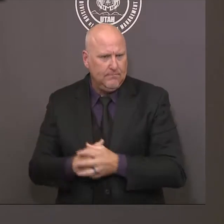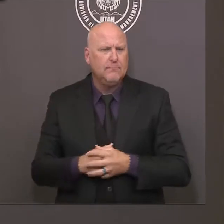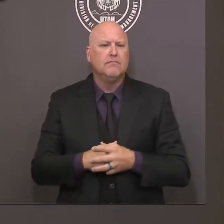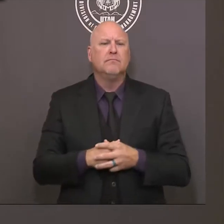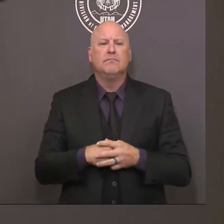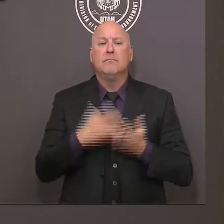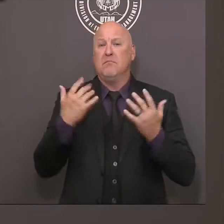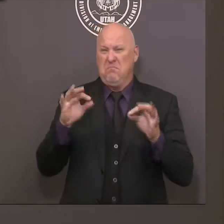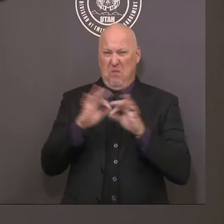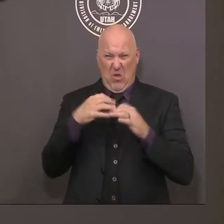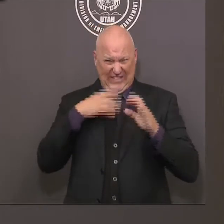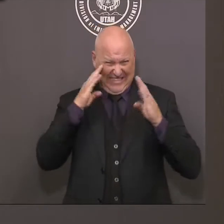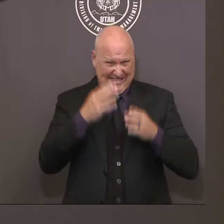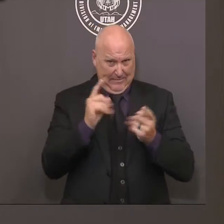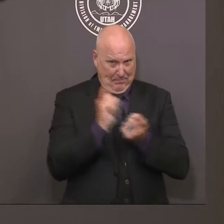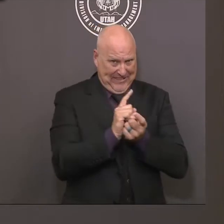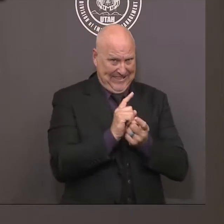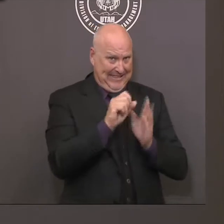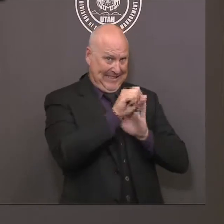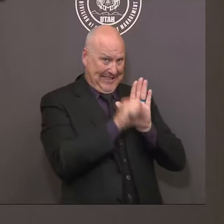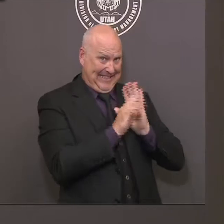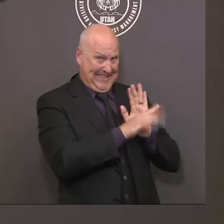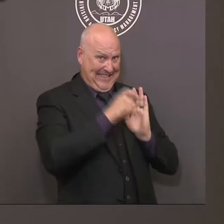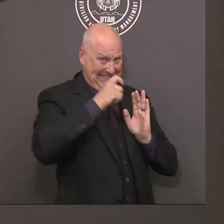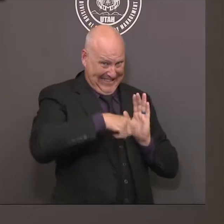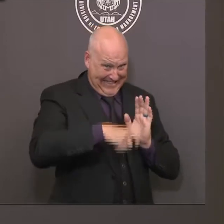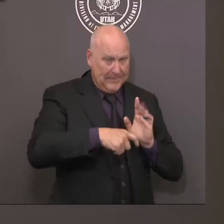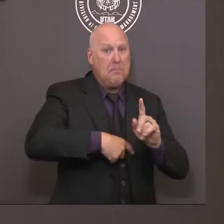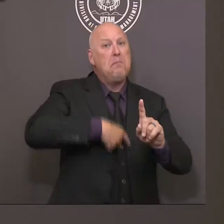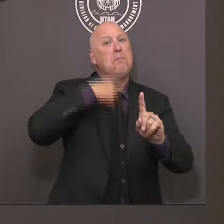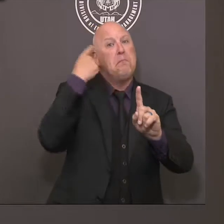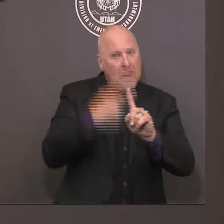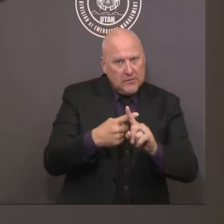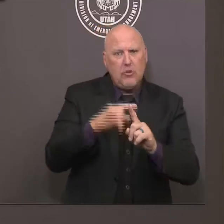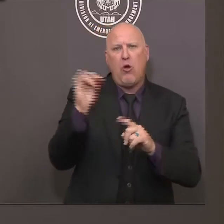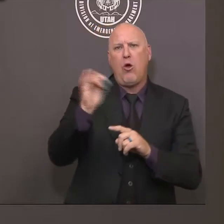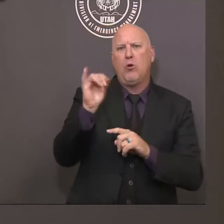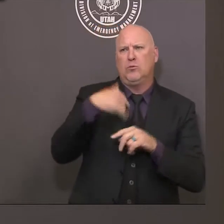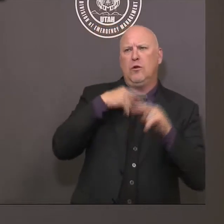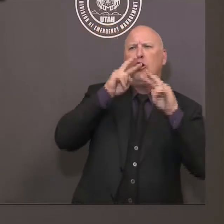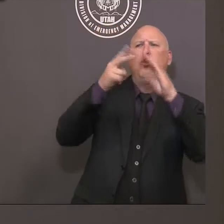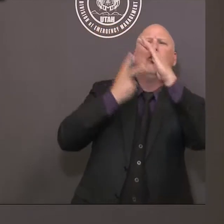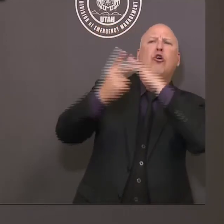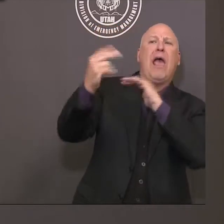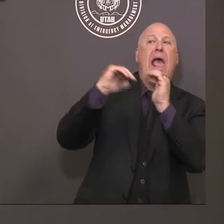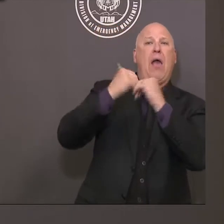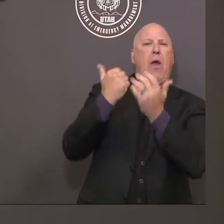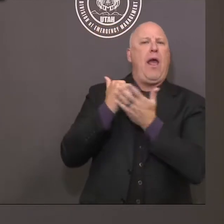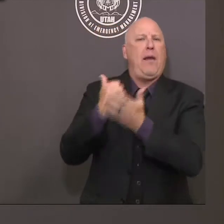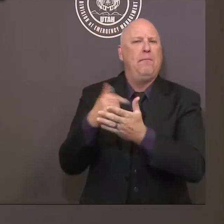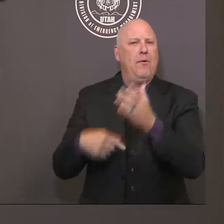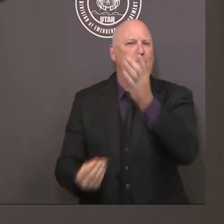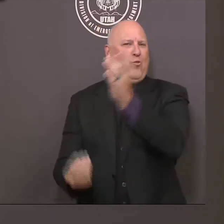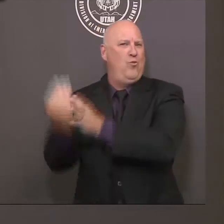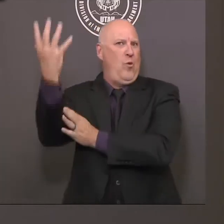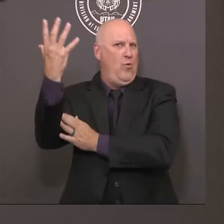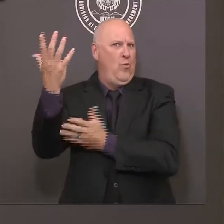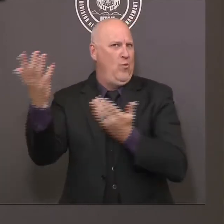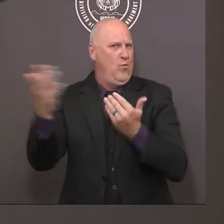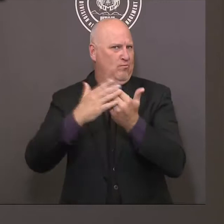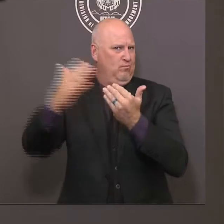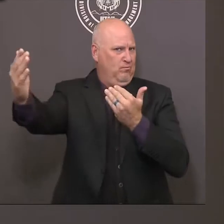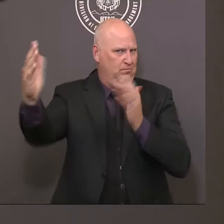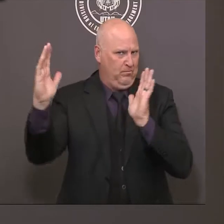in the future growth and prosperity of the state of Utah. The legislature, along with the governor, will begin working